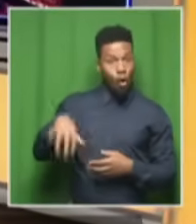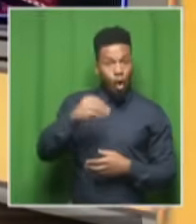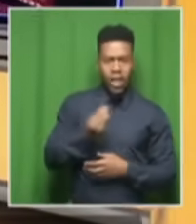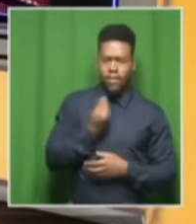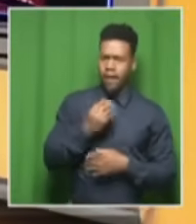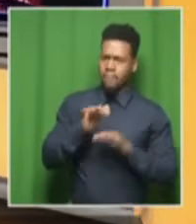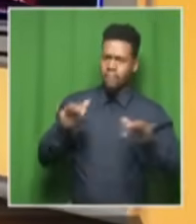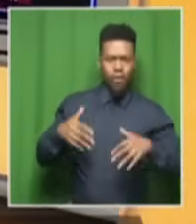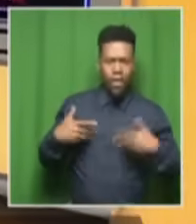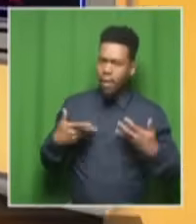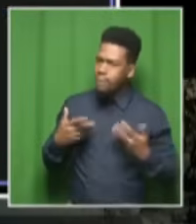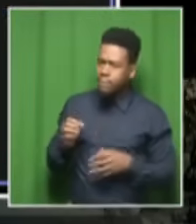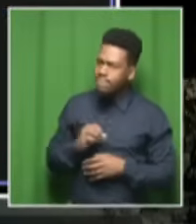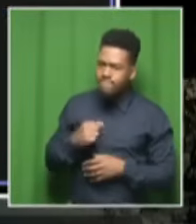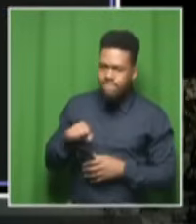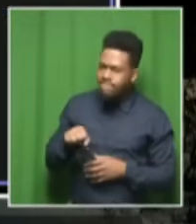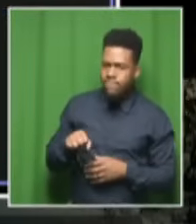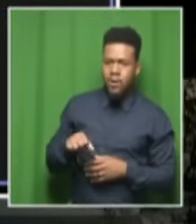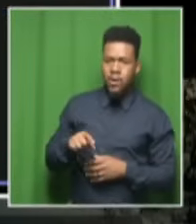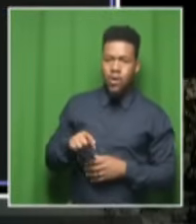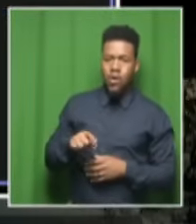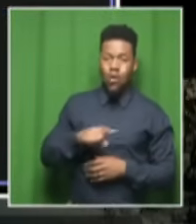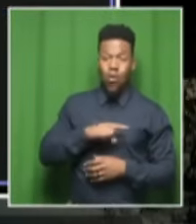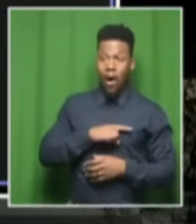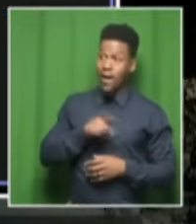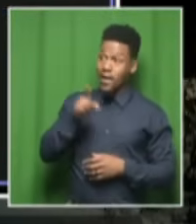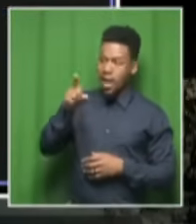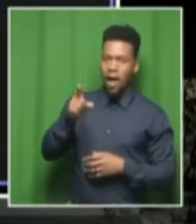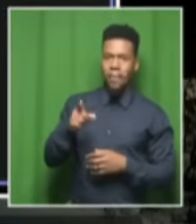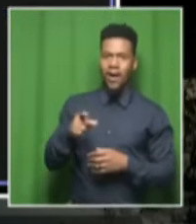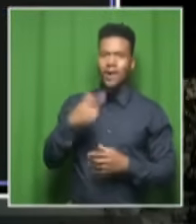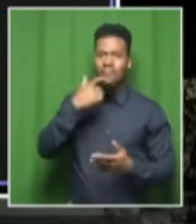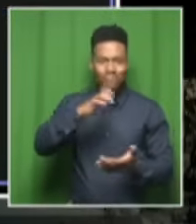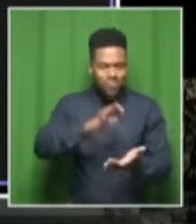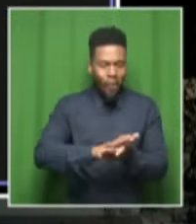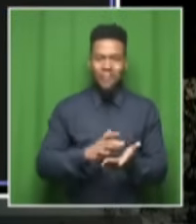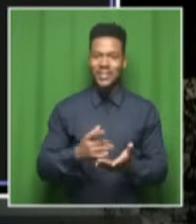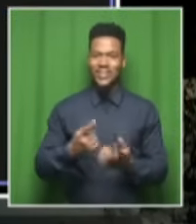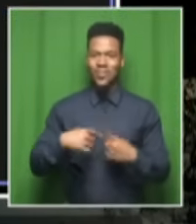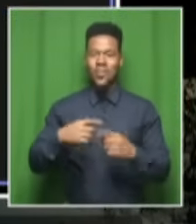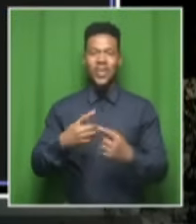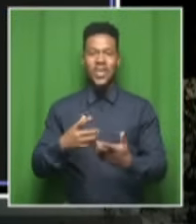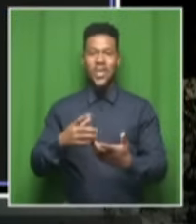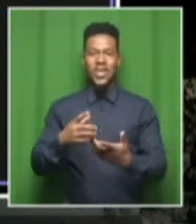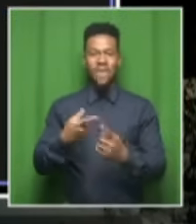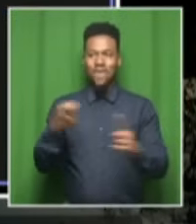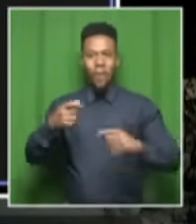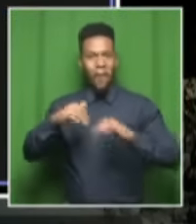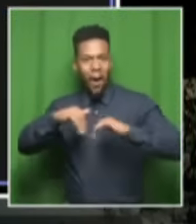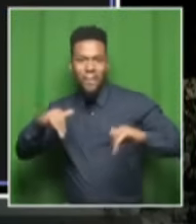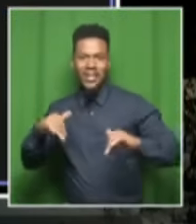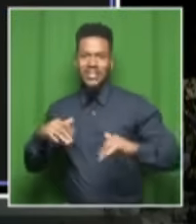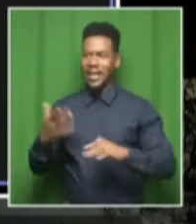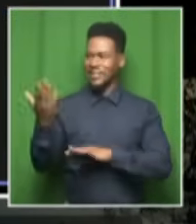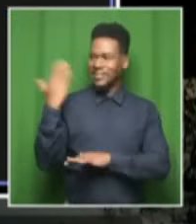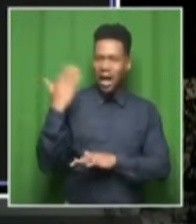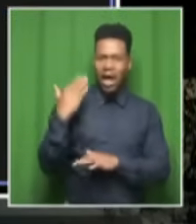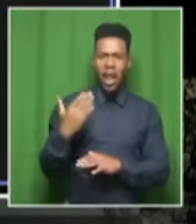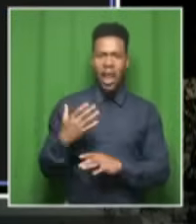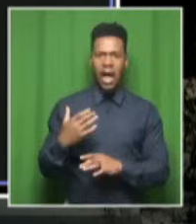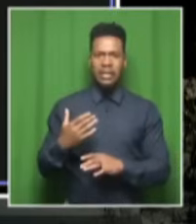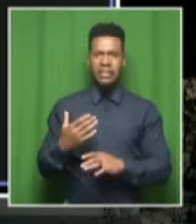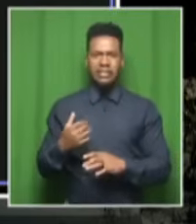into power, their promise was, okay, guys, we come from apartheid, you guys were marginalized and all of that, and now we